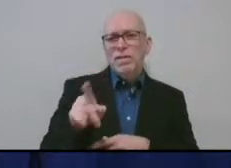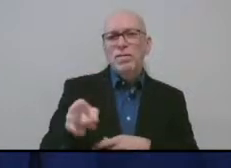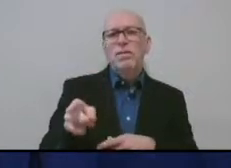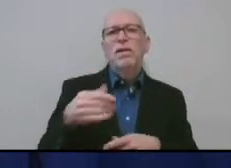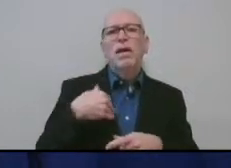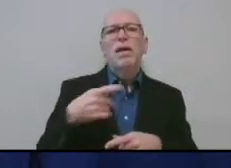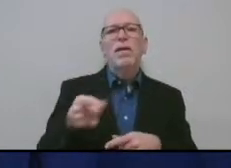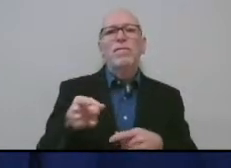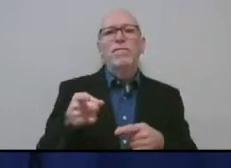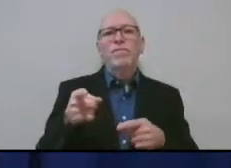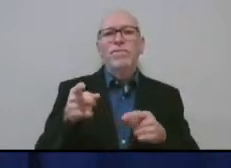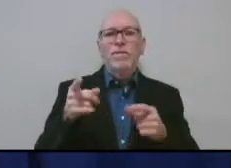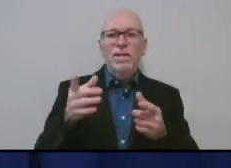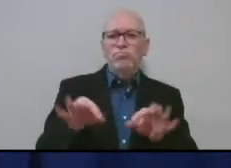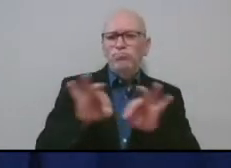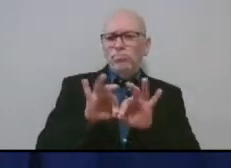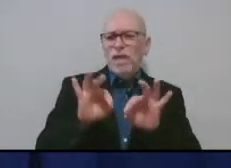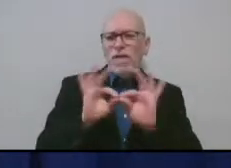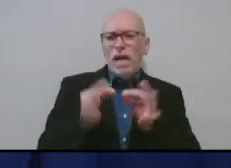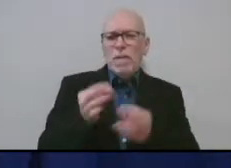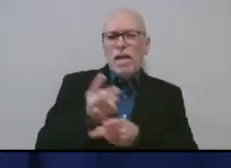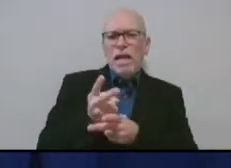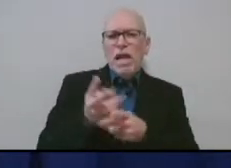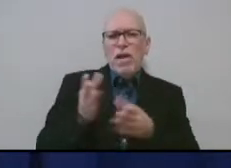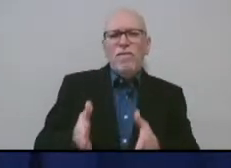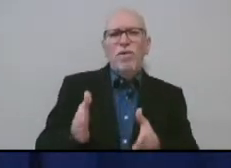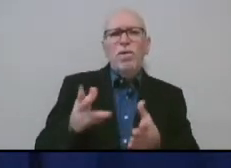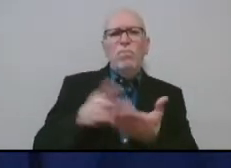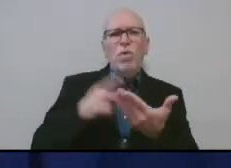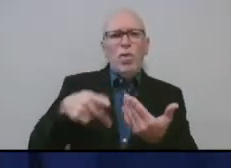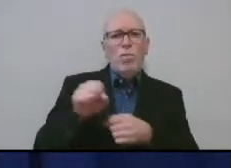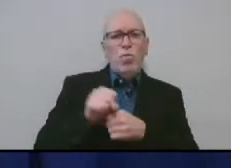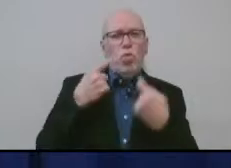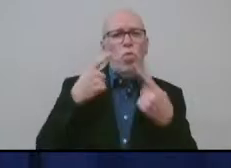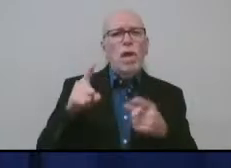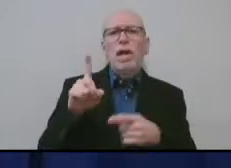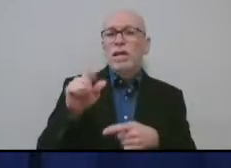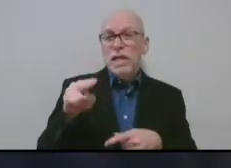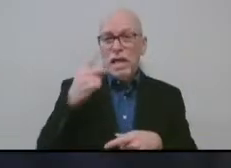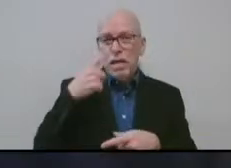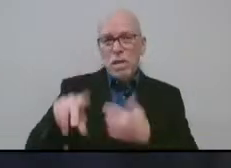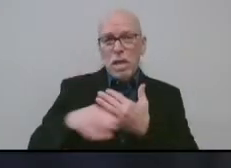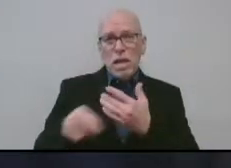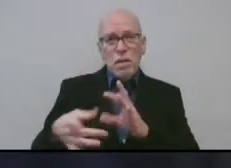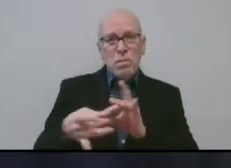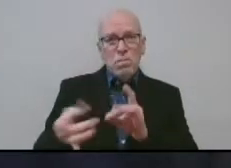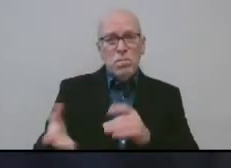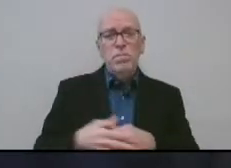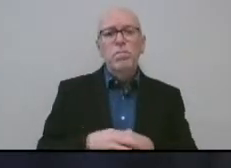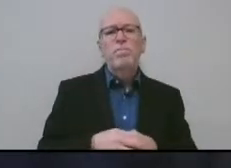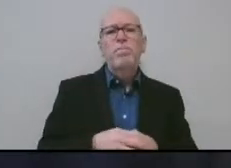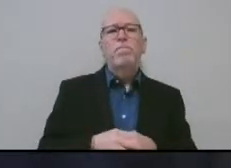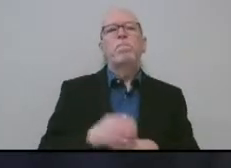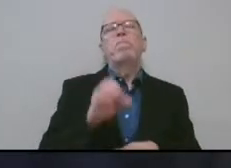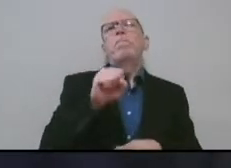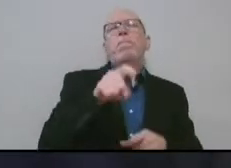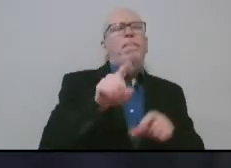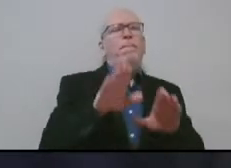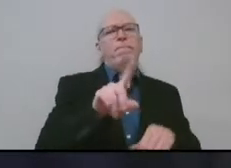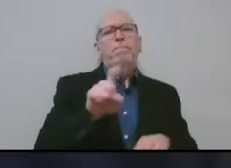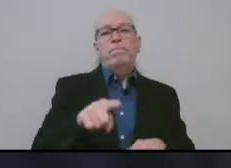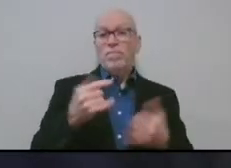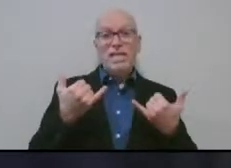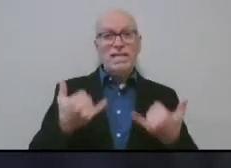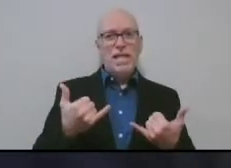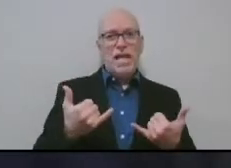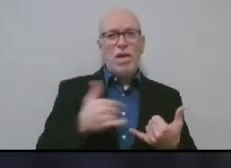caregiver program that is working very well. So Dan, do you want to comment on that? Yeah, that's a great question. Right now, we're really waiting